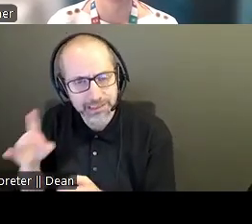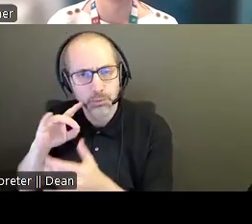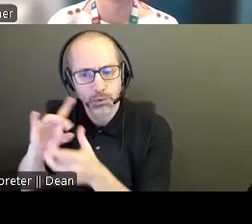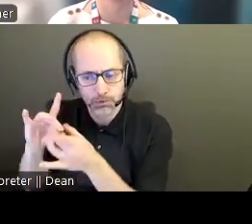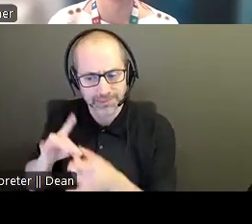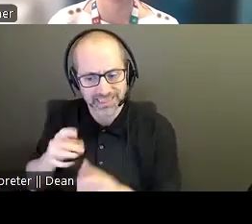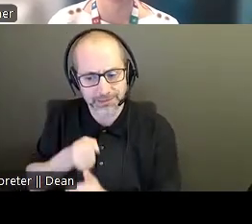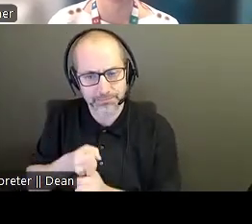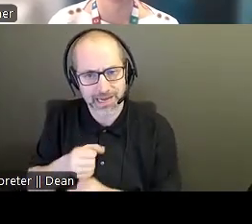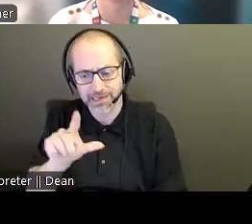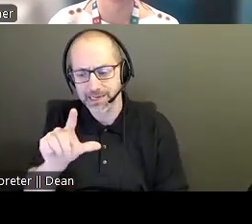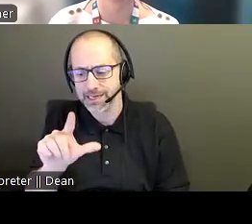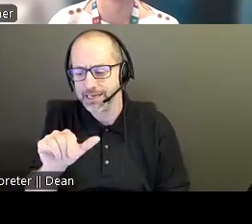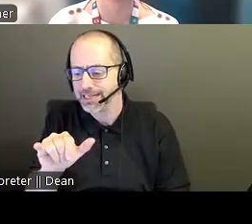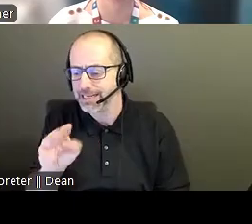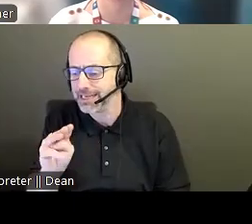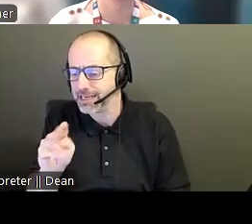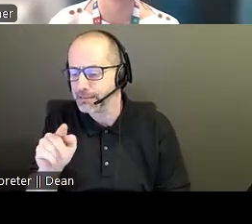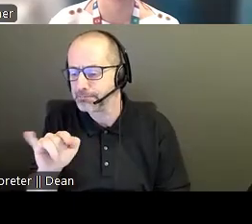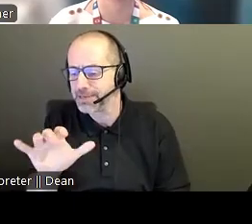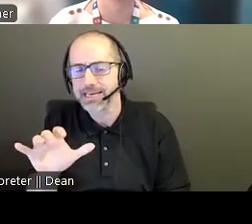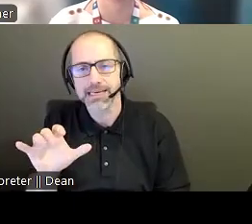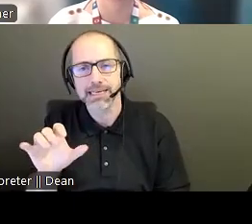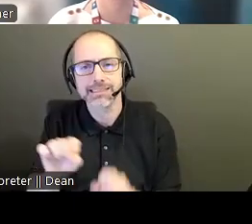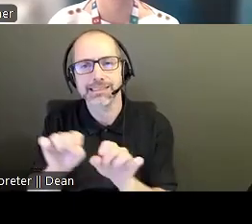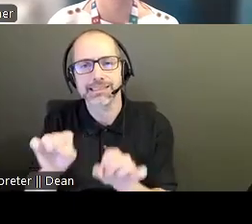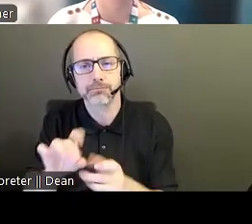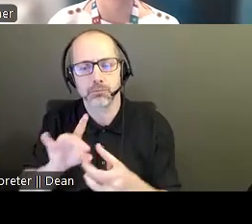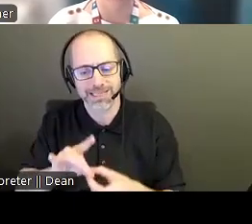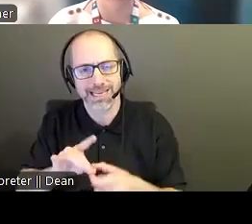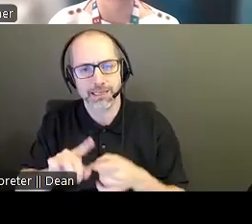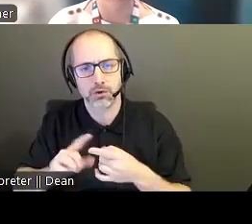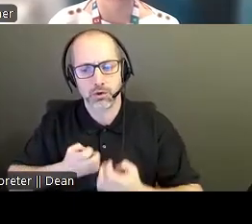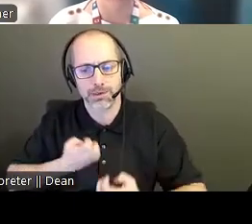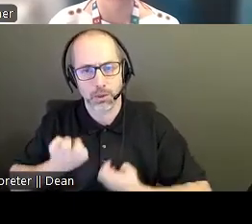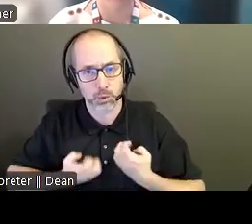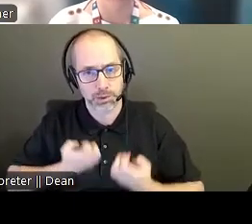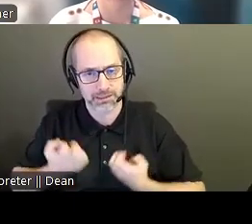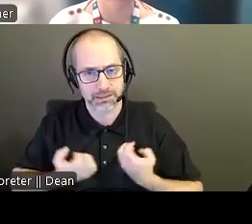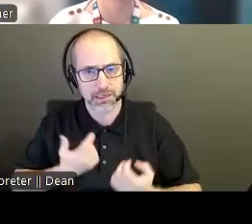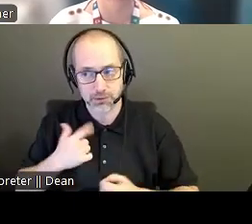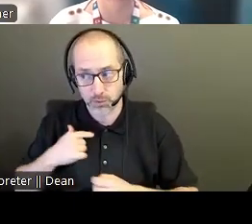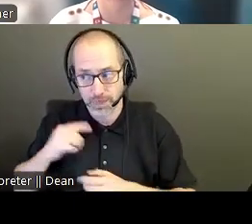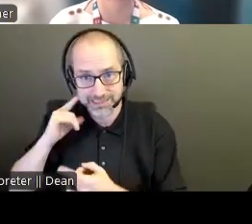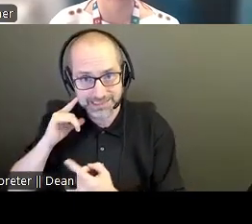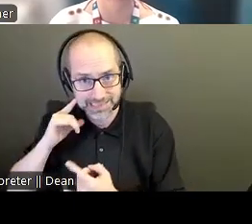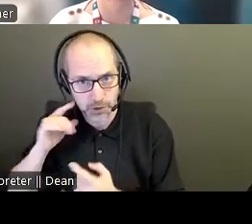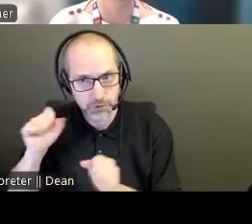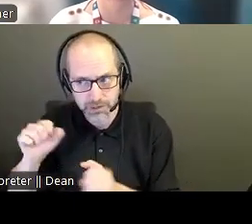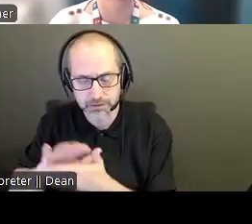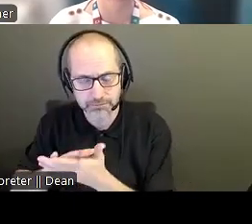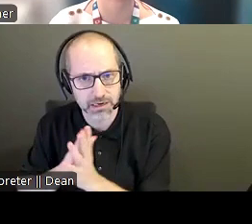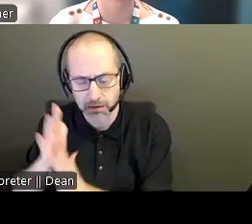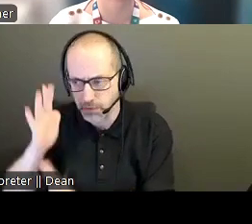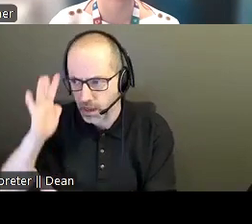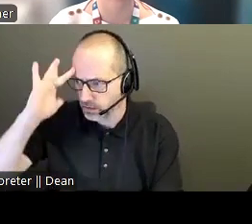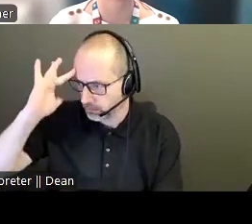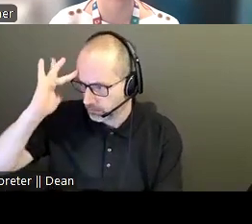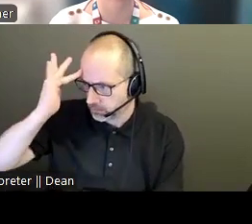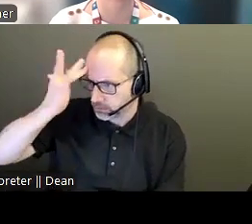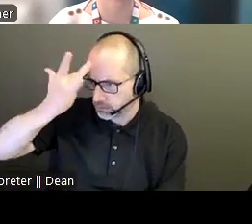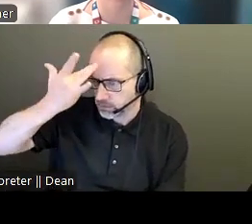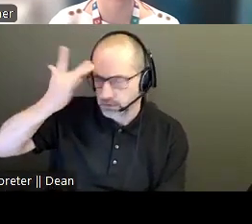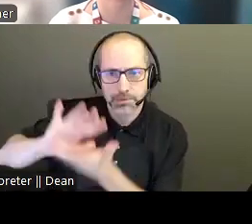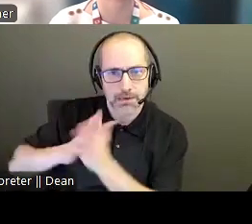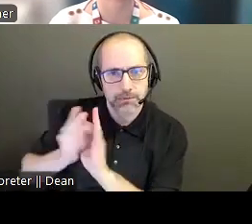it plays a role in, how we perceive that sound. Once we start paying more attention